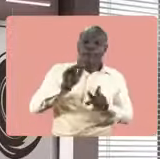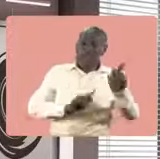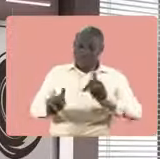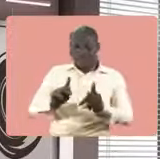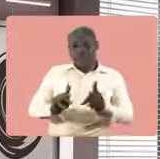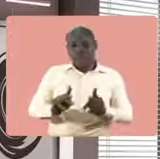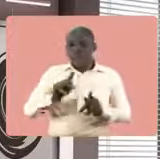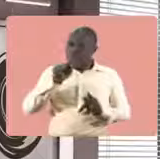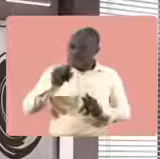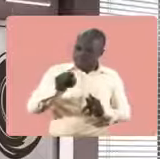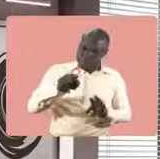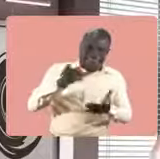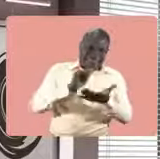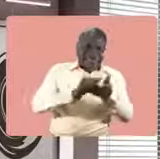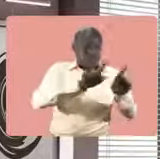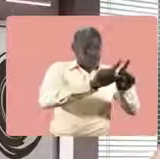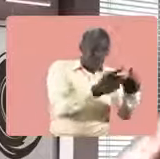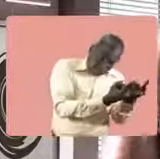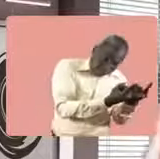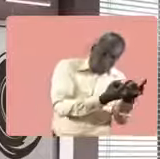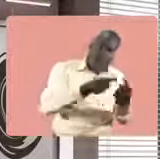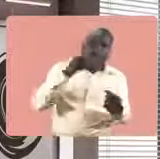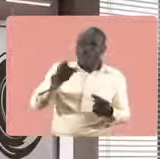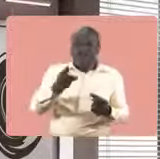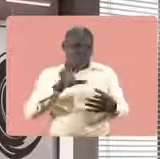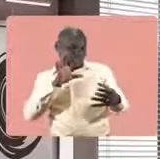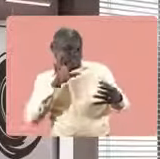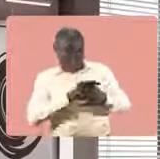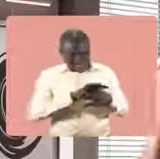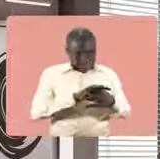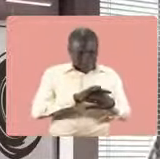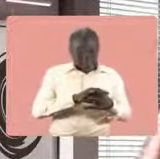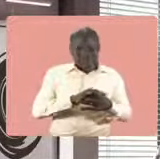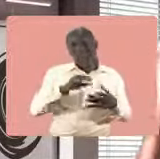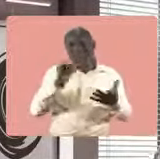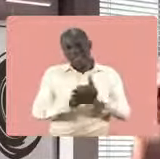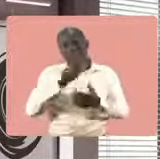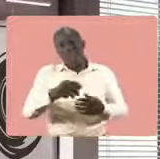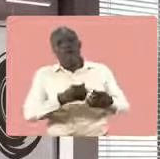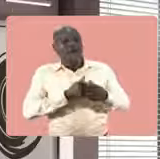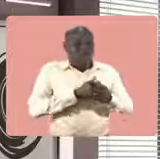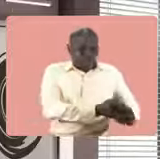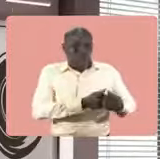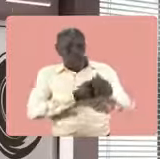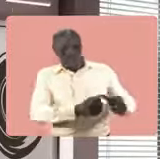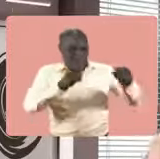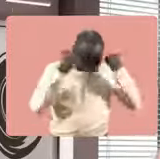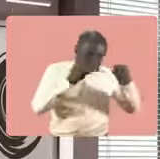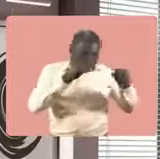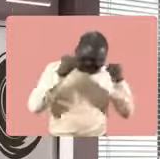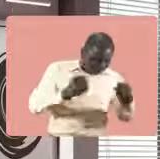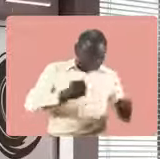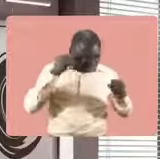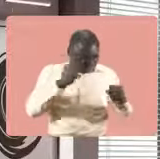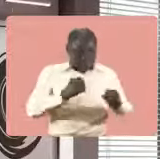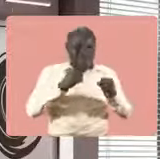Party na wajiata wani ase den den den no awo ya kopira wo ya akoda ho hospital no si ase e